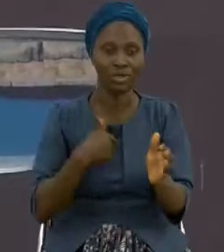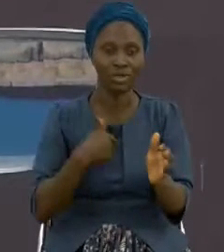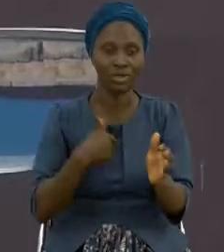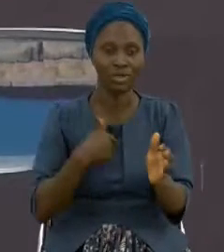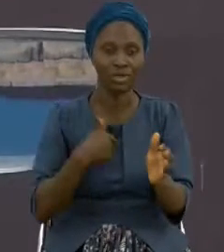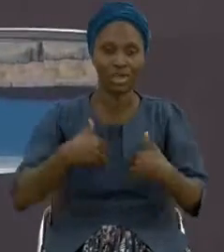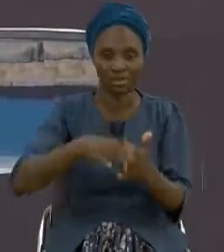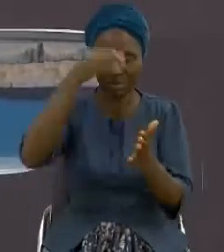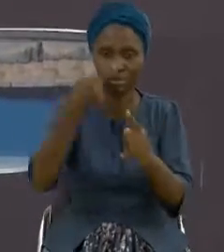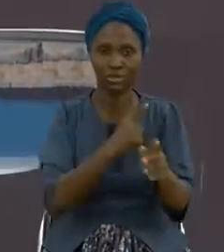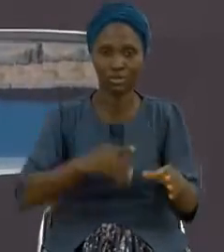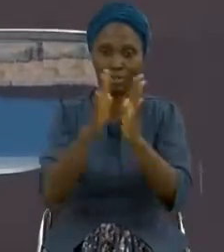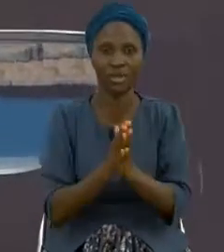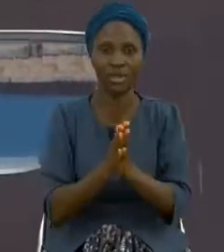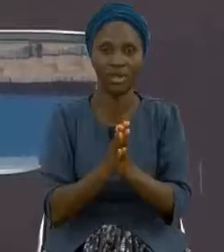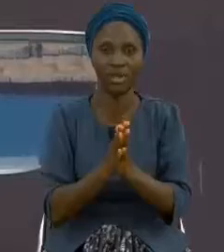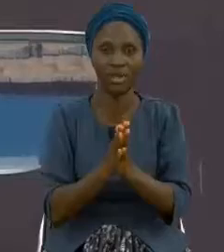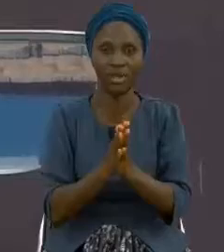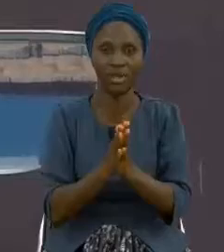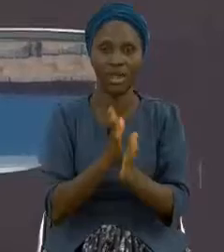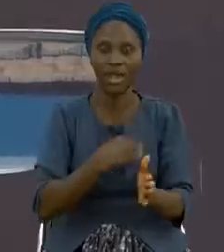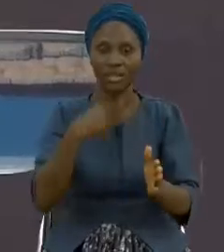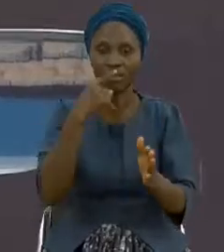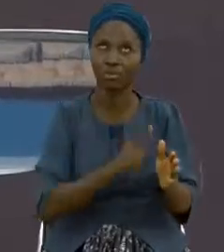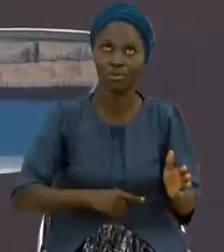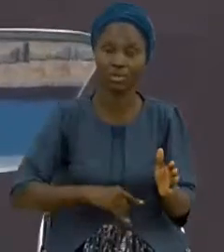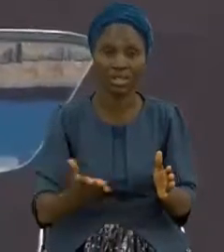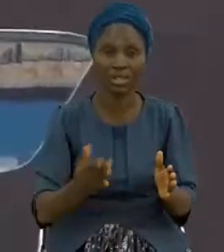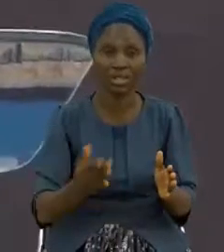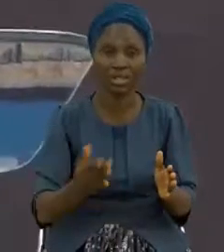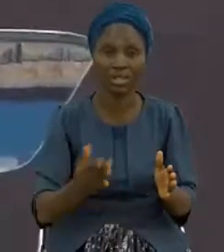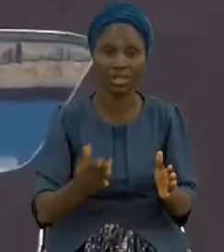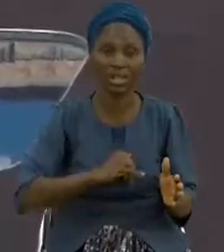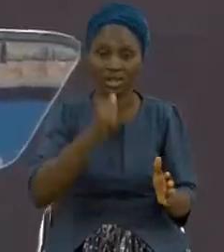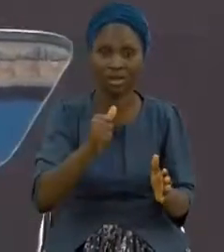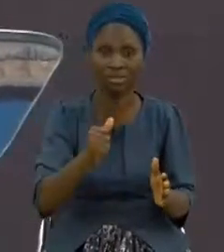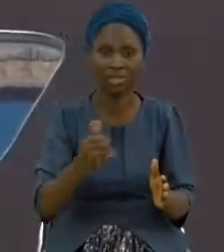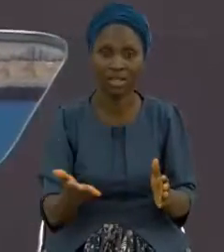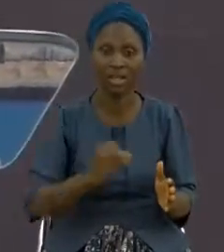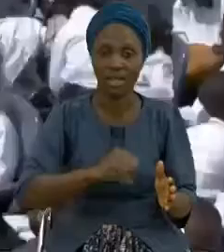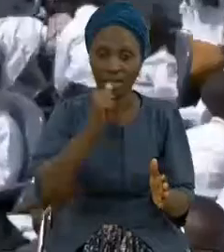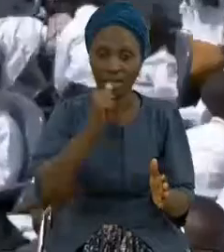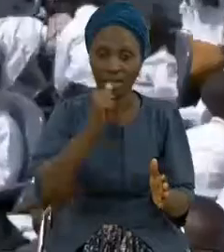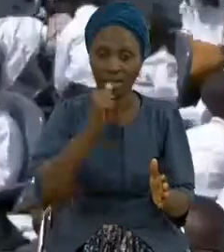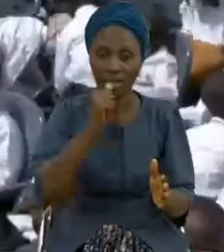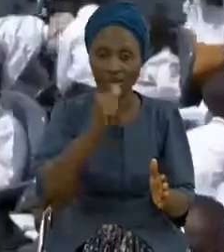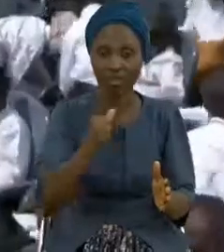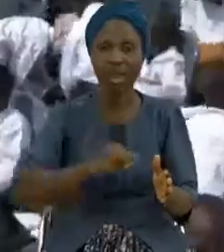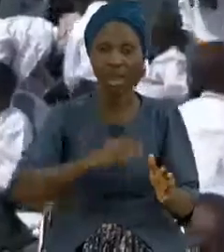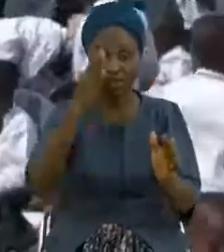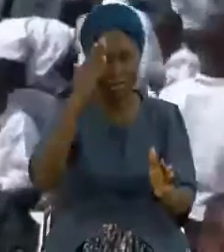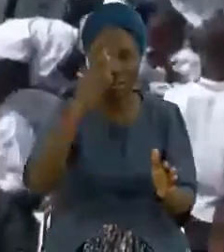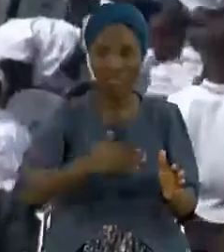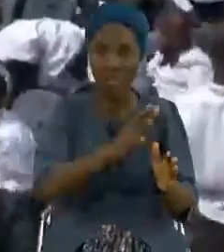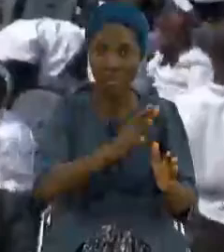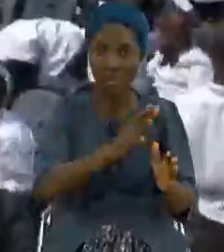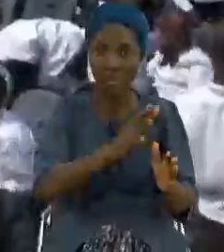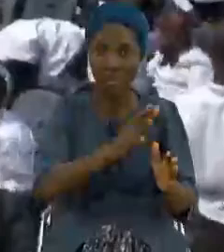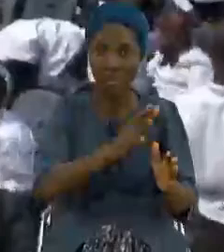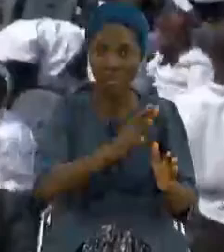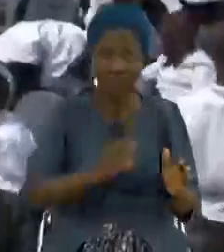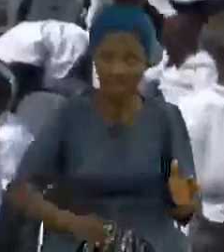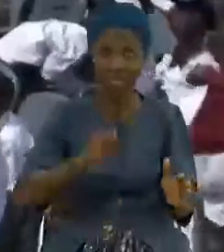am. Here I am. I know my Christ is unlimited. And I know